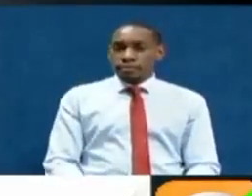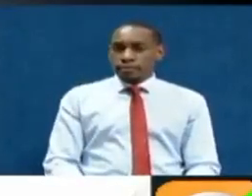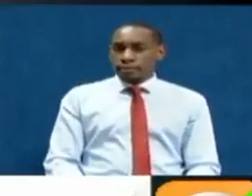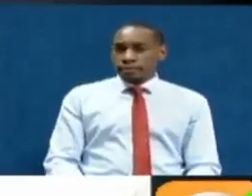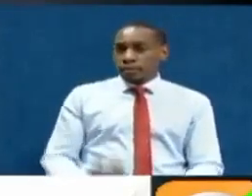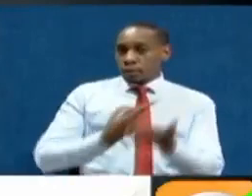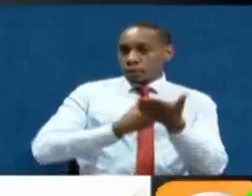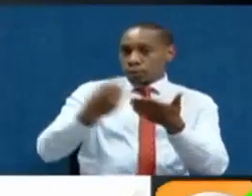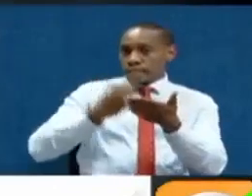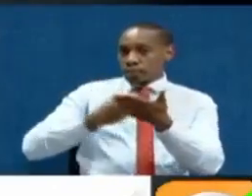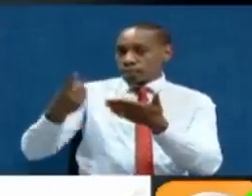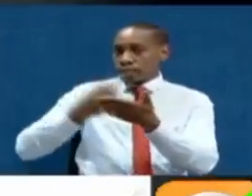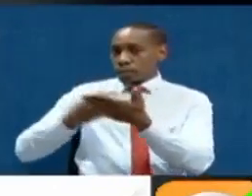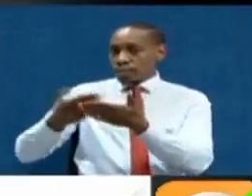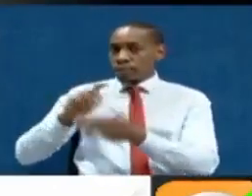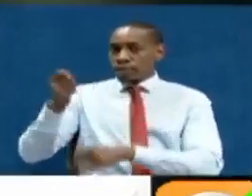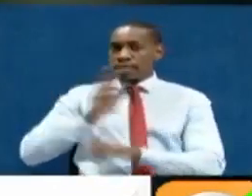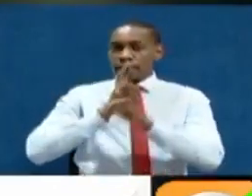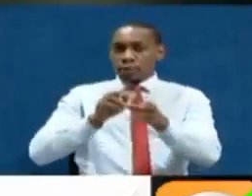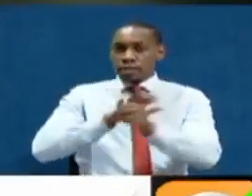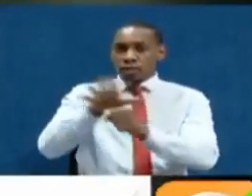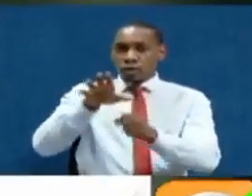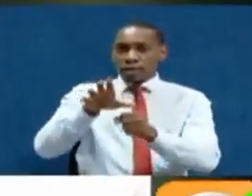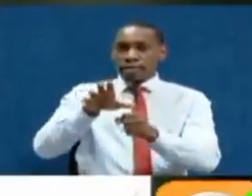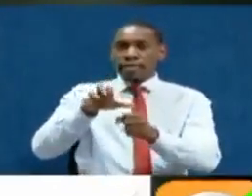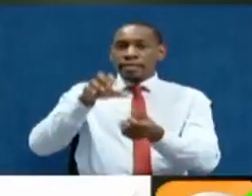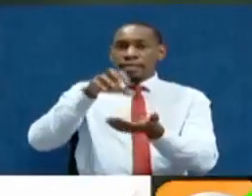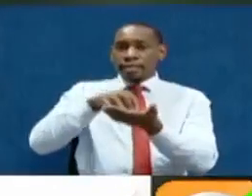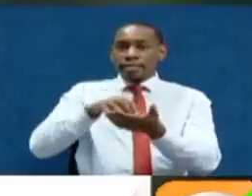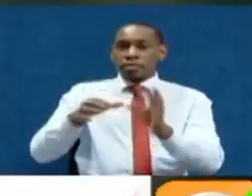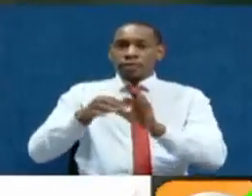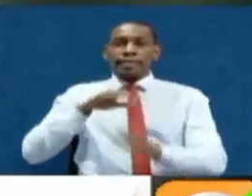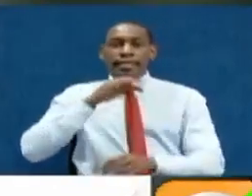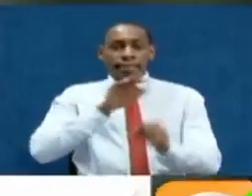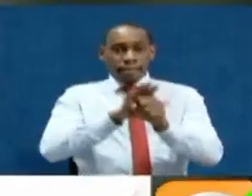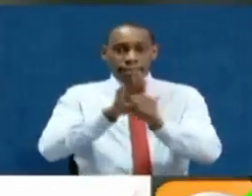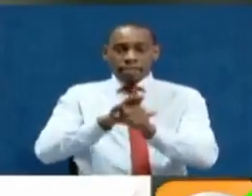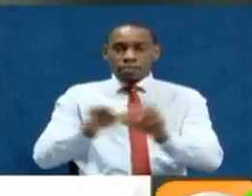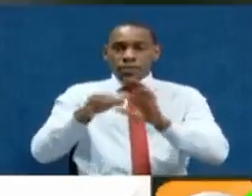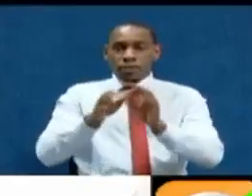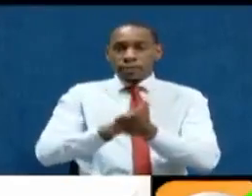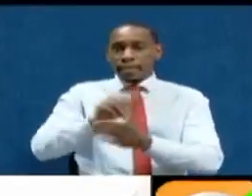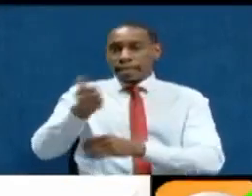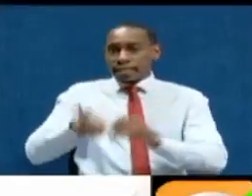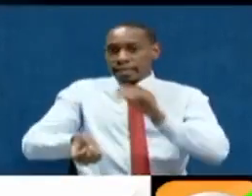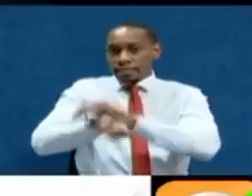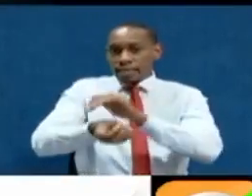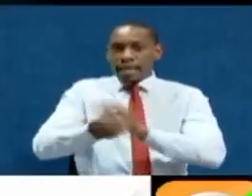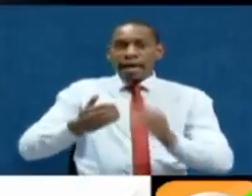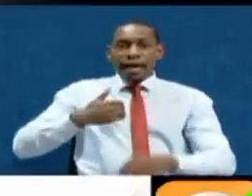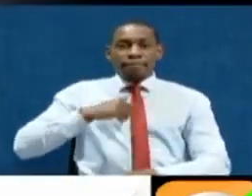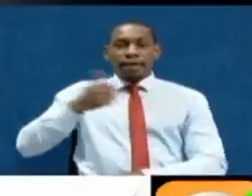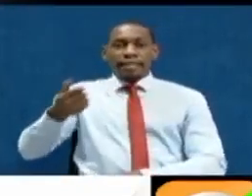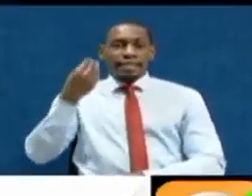For the last few weeks, Kenya has been reporting COVID-19 related deaths, a majority of which have been accompanied by explanations of